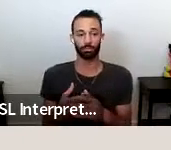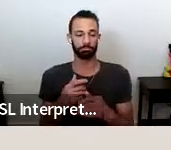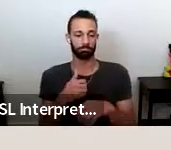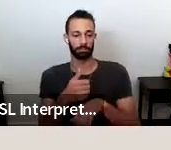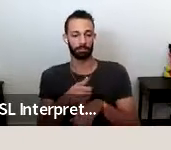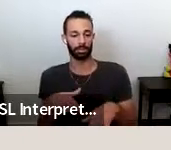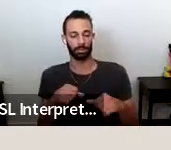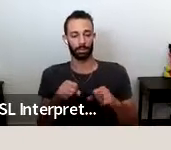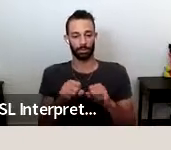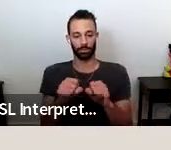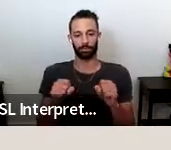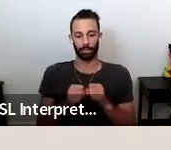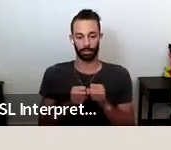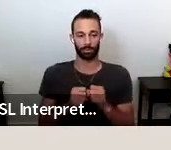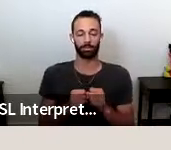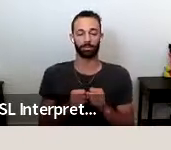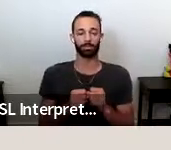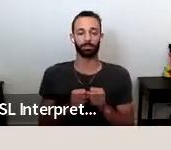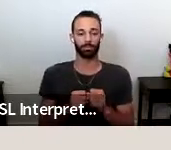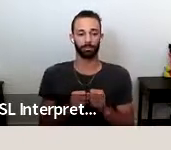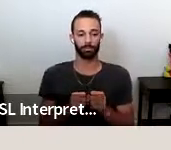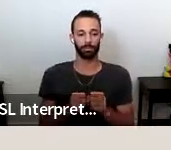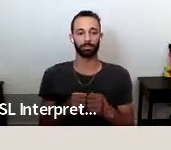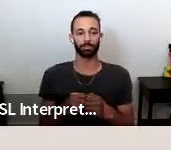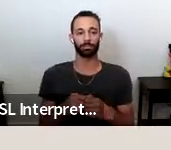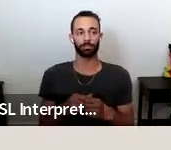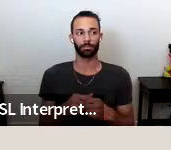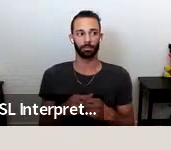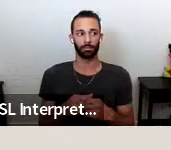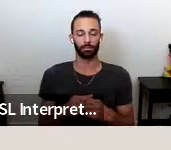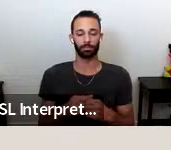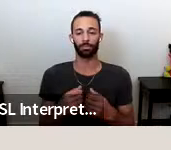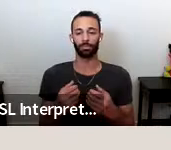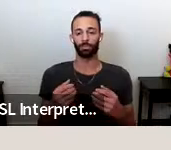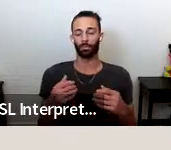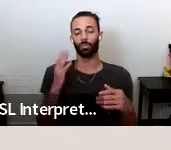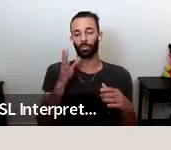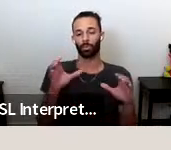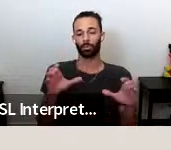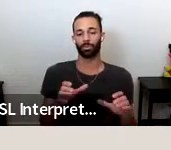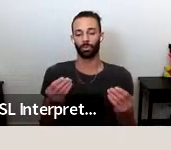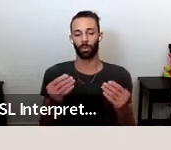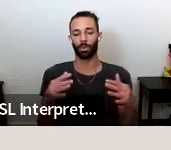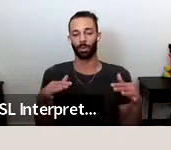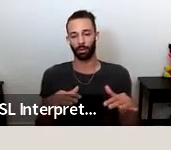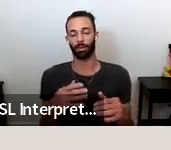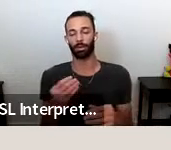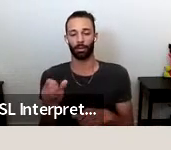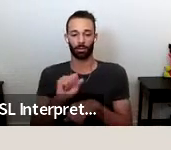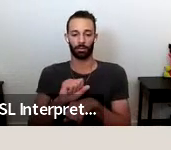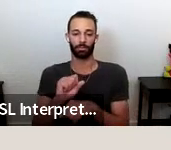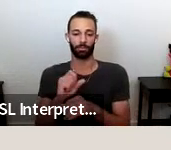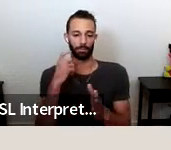here now, we're going to do our land and labor acknowledgements.